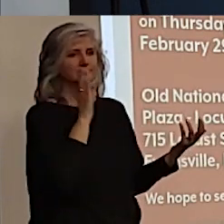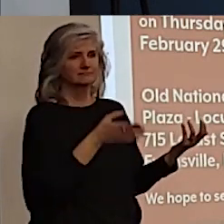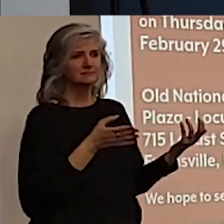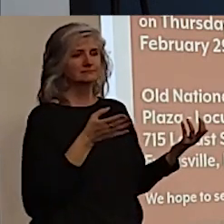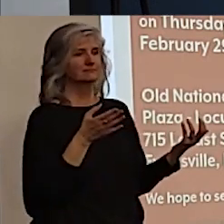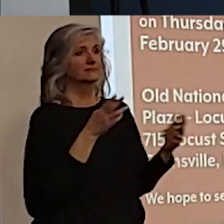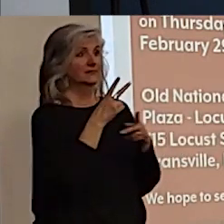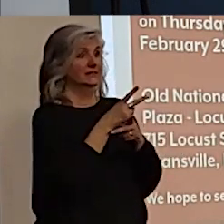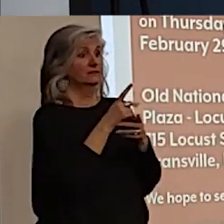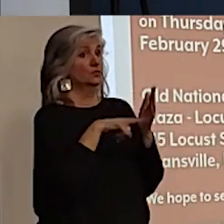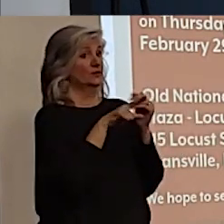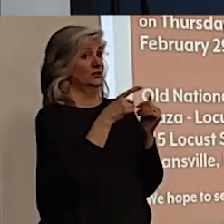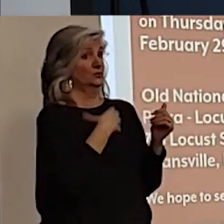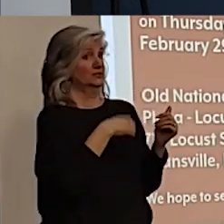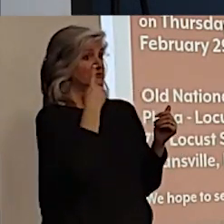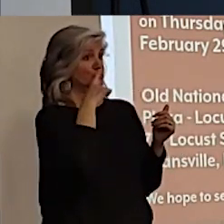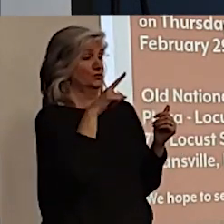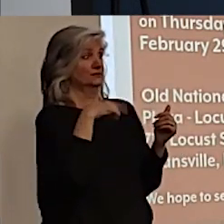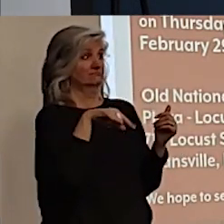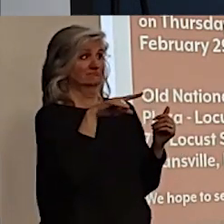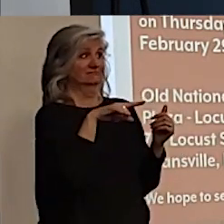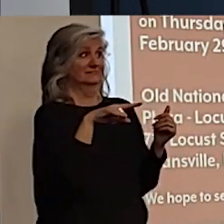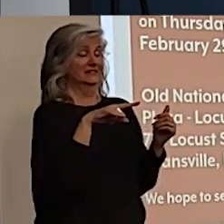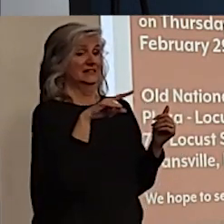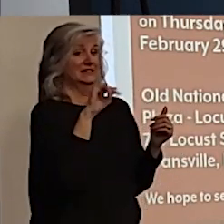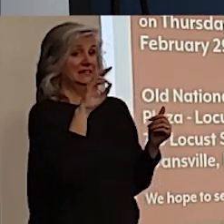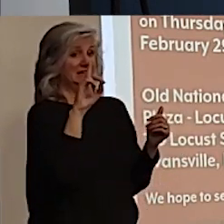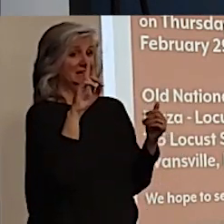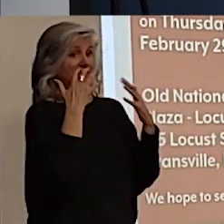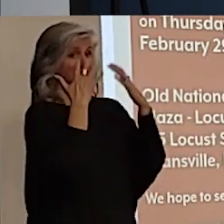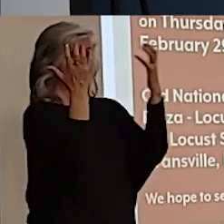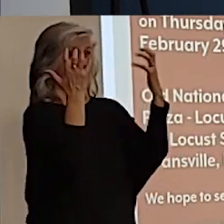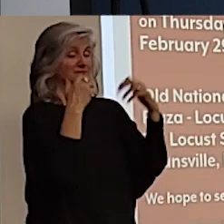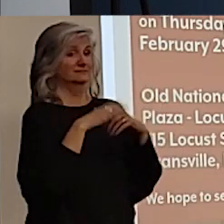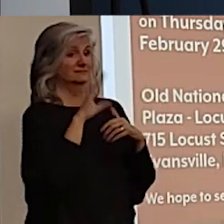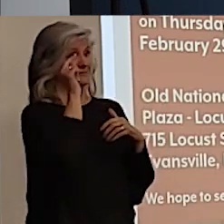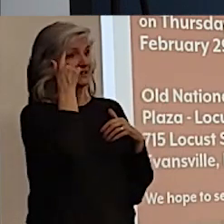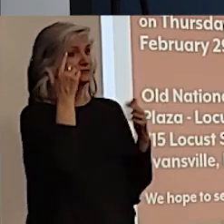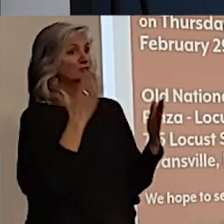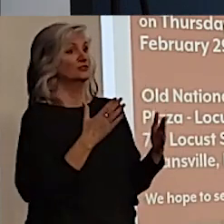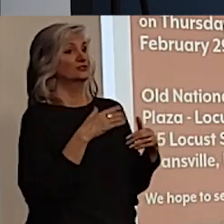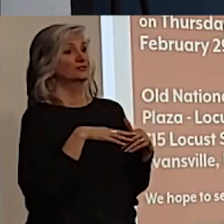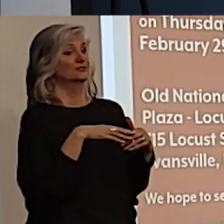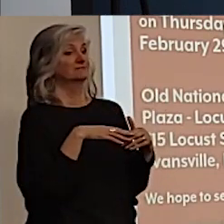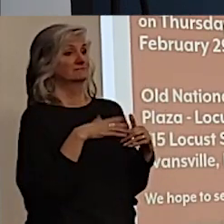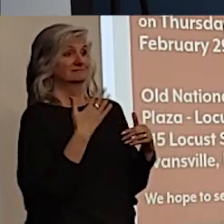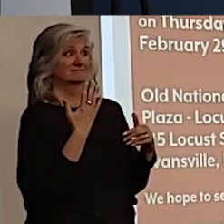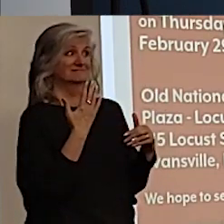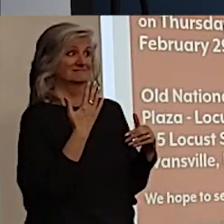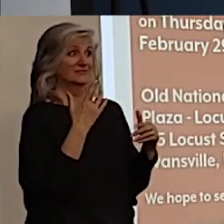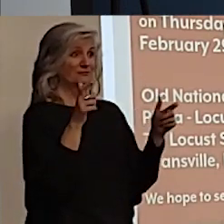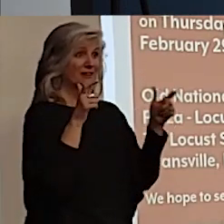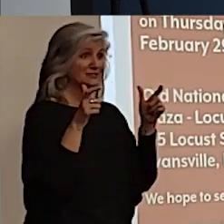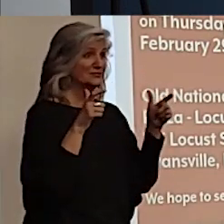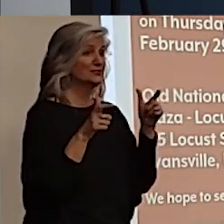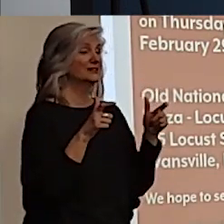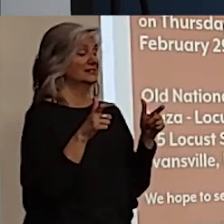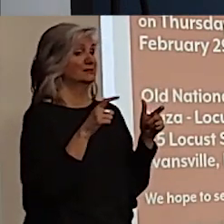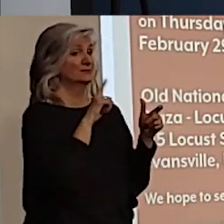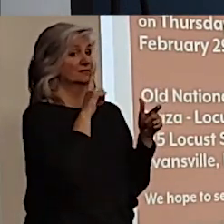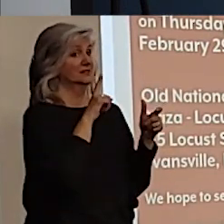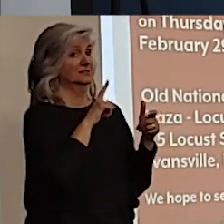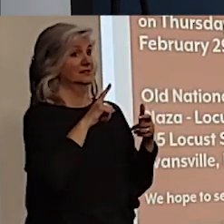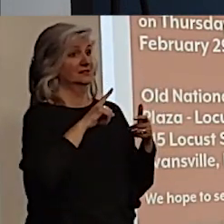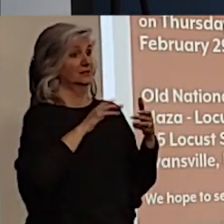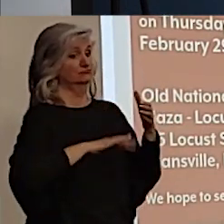be careful what you wish for, Indiana General Assembly, Governor of Indiana, Indiana Utility Regulatory Commission, because it's reaching a breaking point.